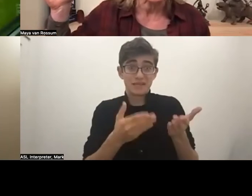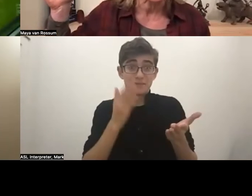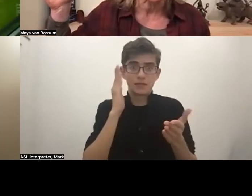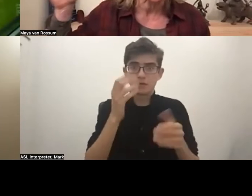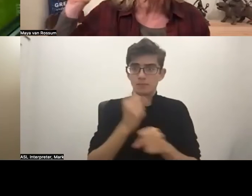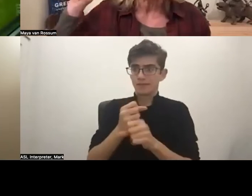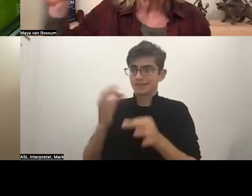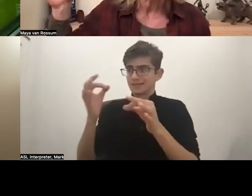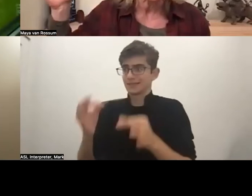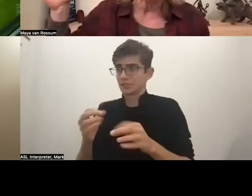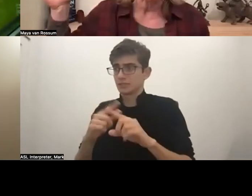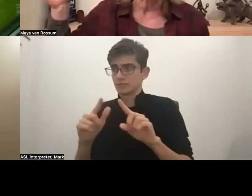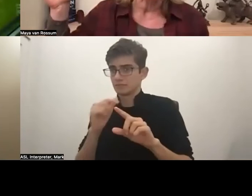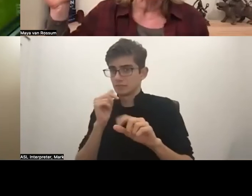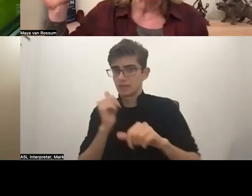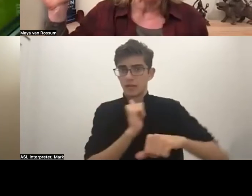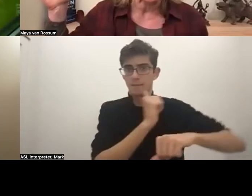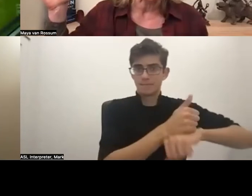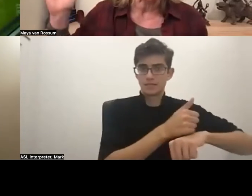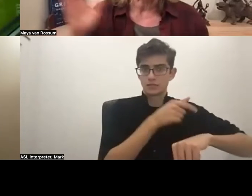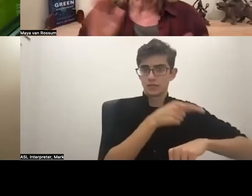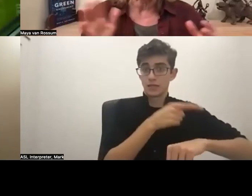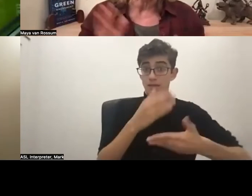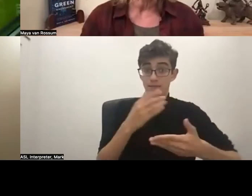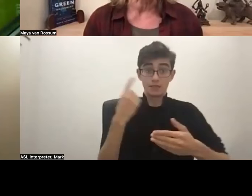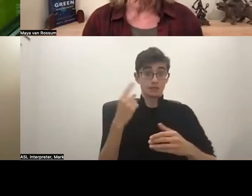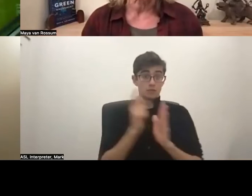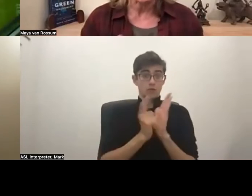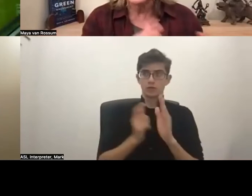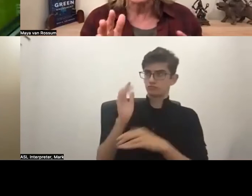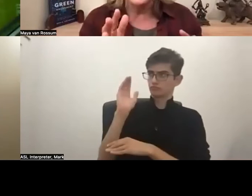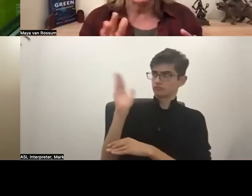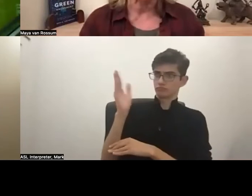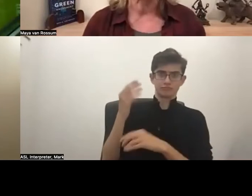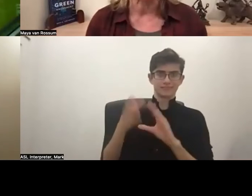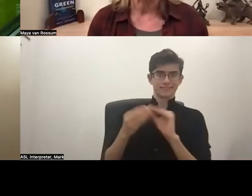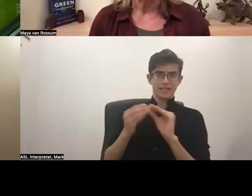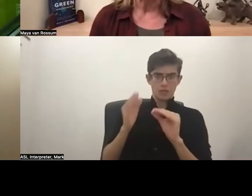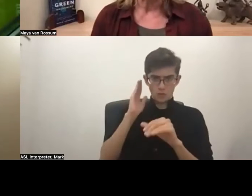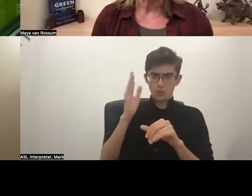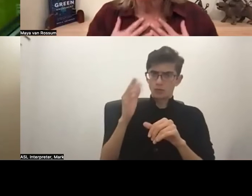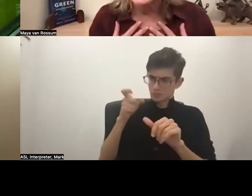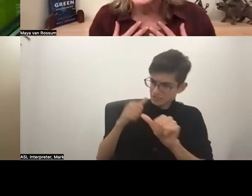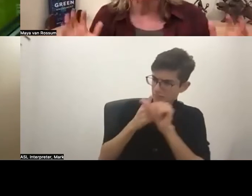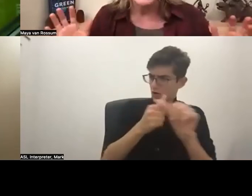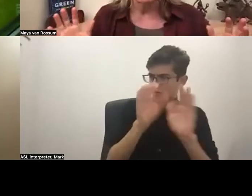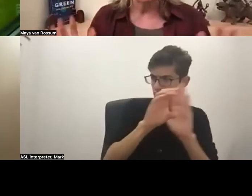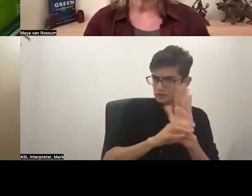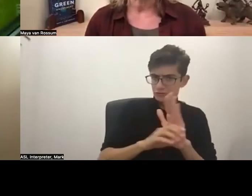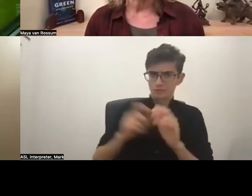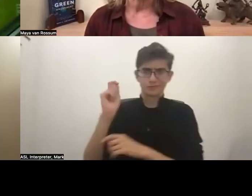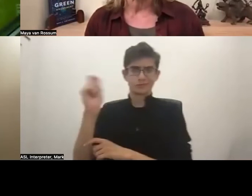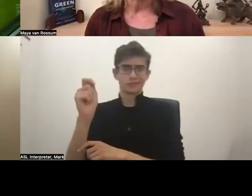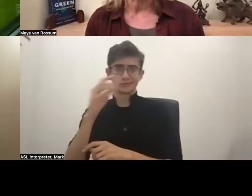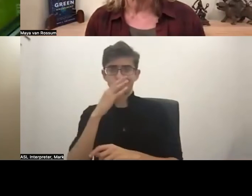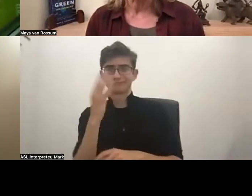to the Constitution, even though the argument may have been raised, right? There are a lot of ways justices can get around things. So personally, I don't want to game it out.